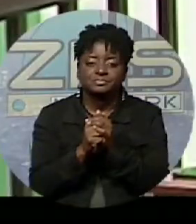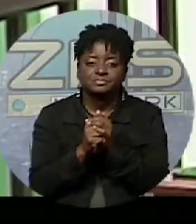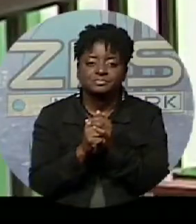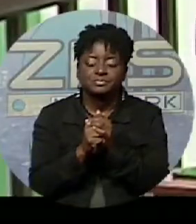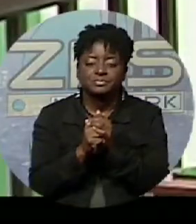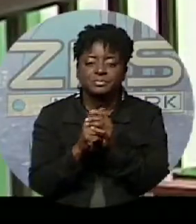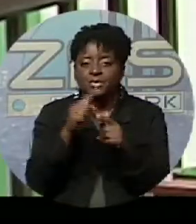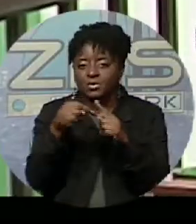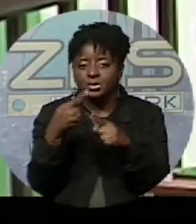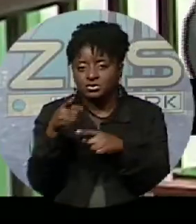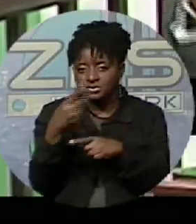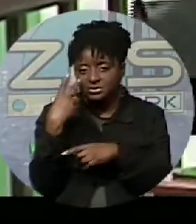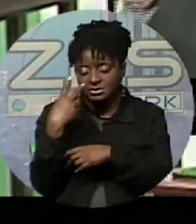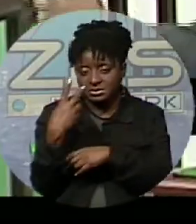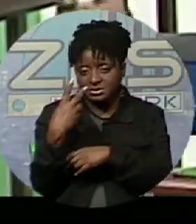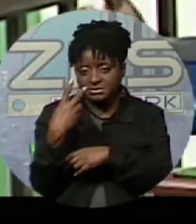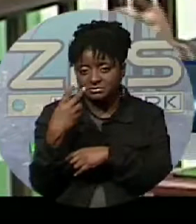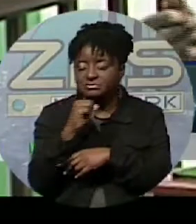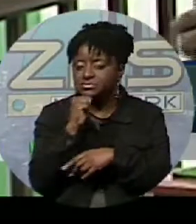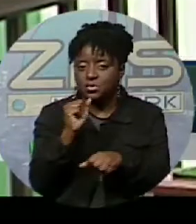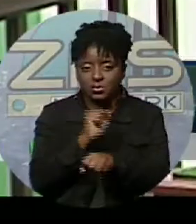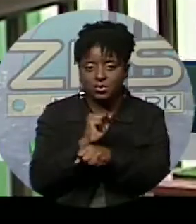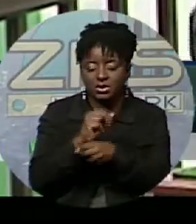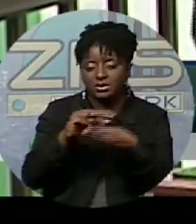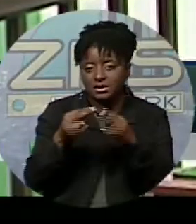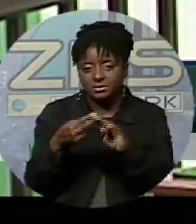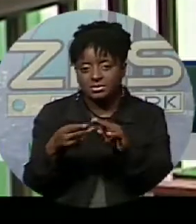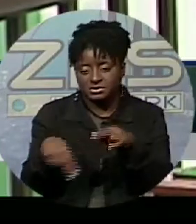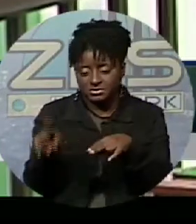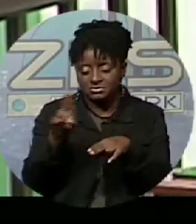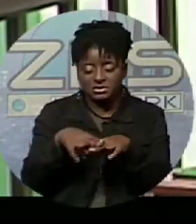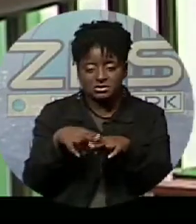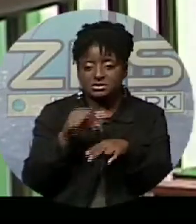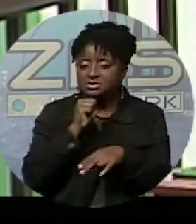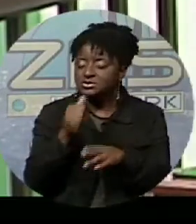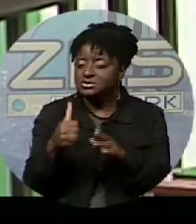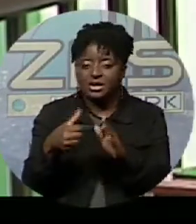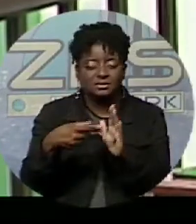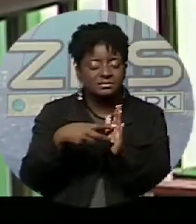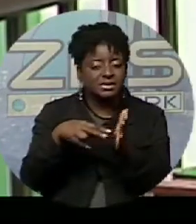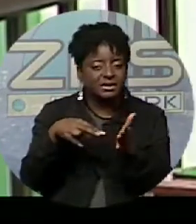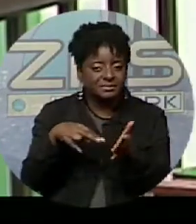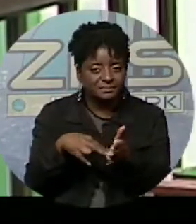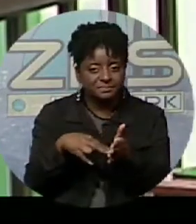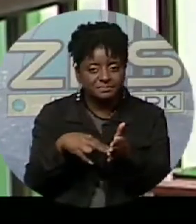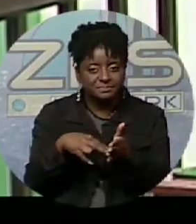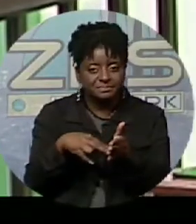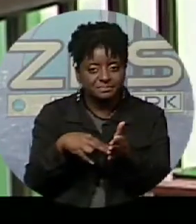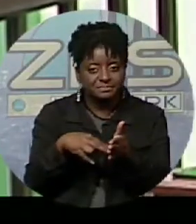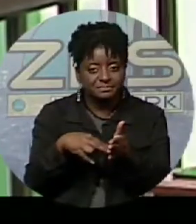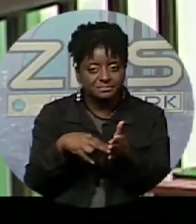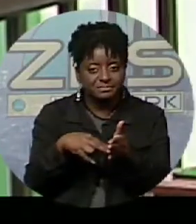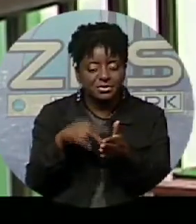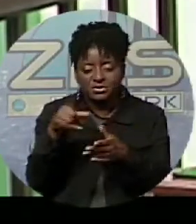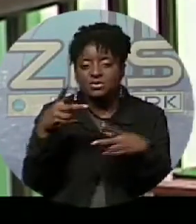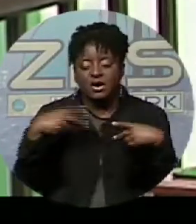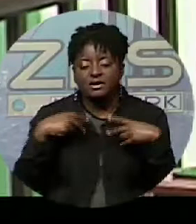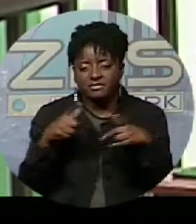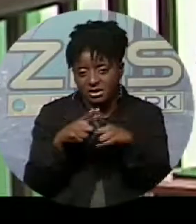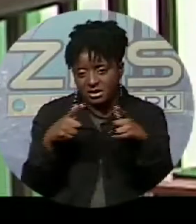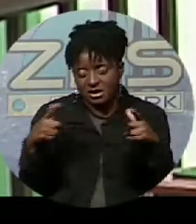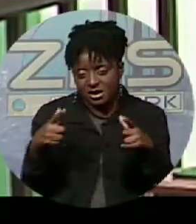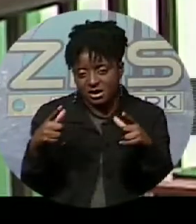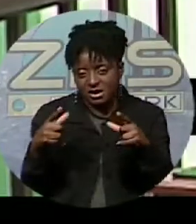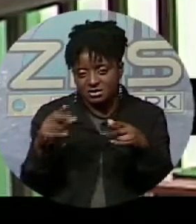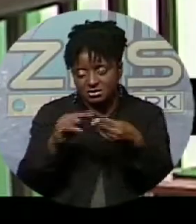Whenever you see the unemployment rate going up, it doesn't necessarily mean that you have large numbers of persons